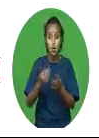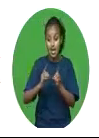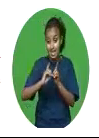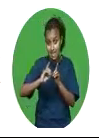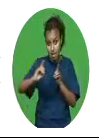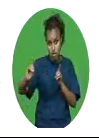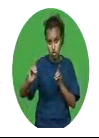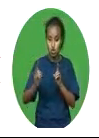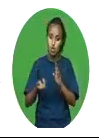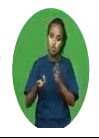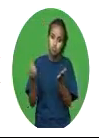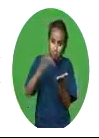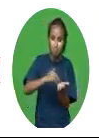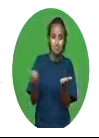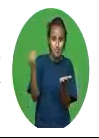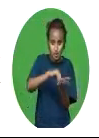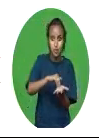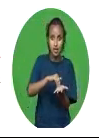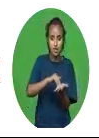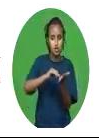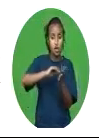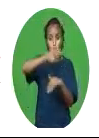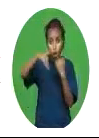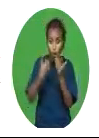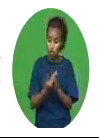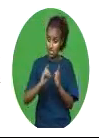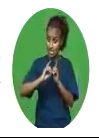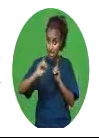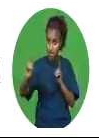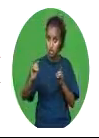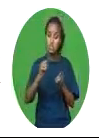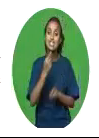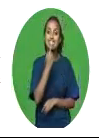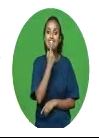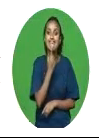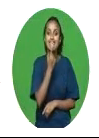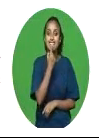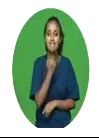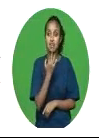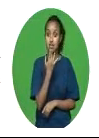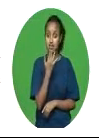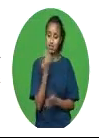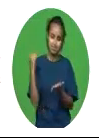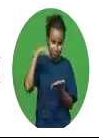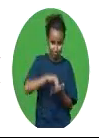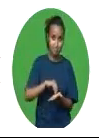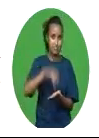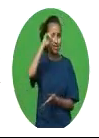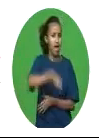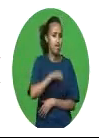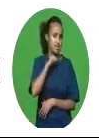are duplicated. All the dimensions in red color are repeated unnecessarily.